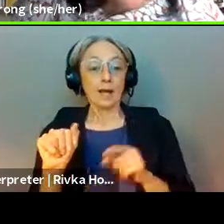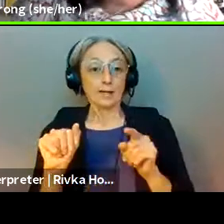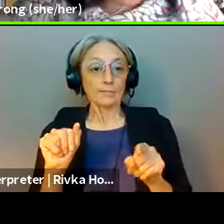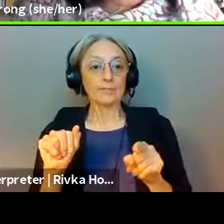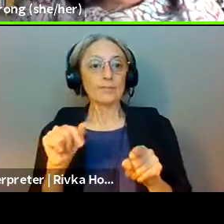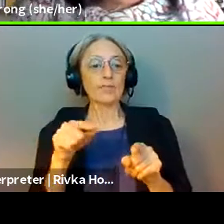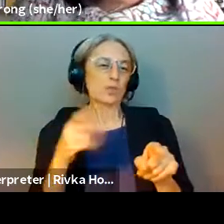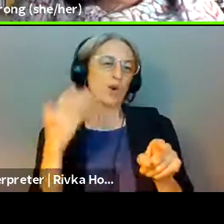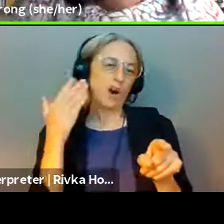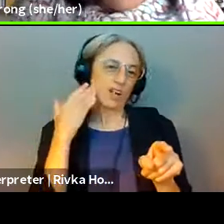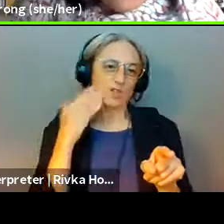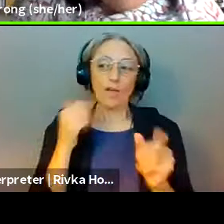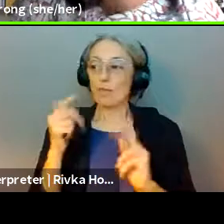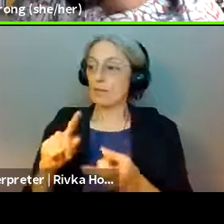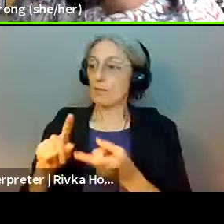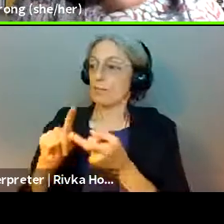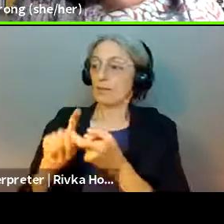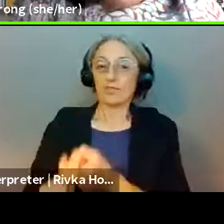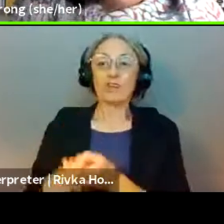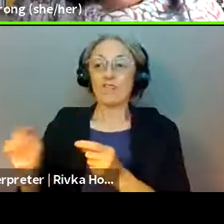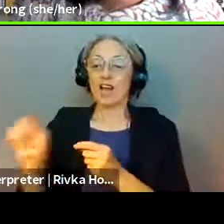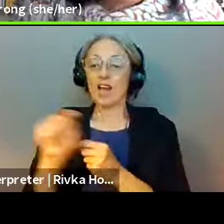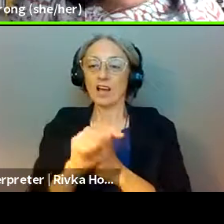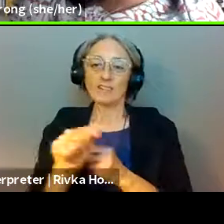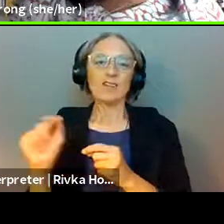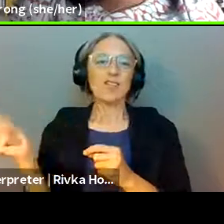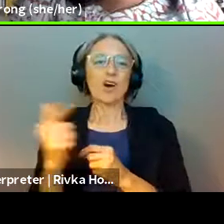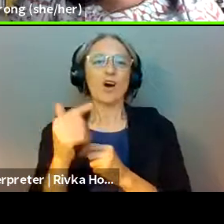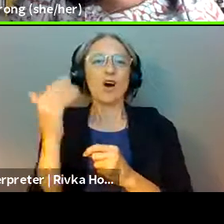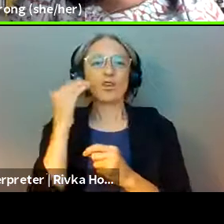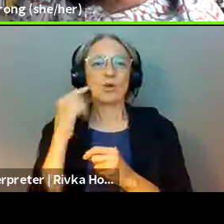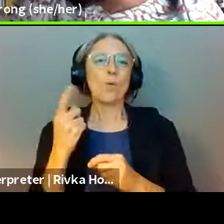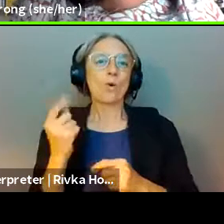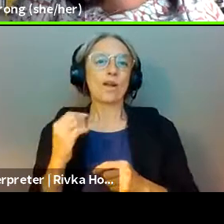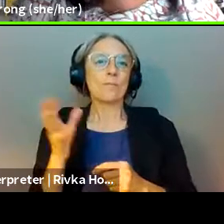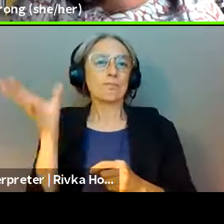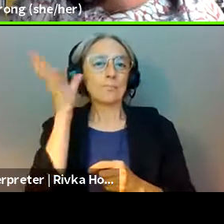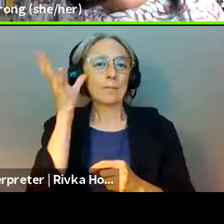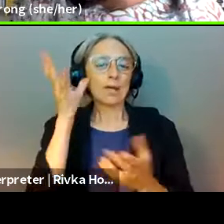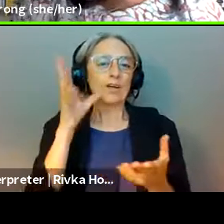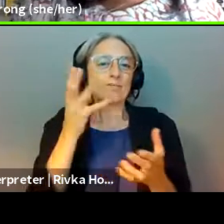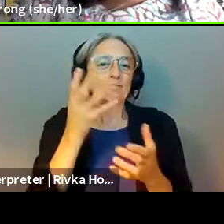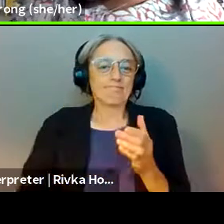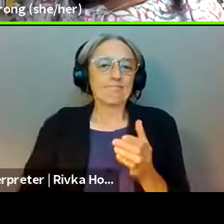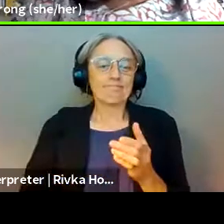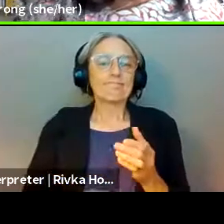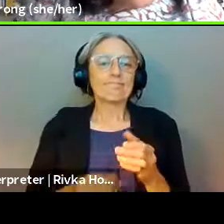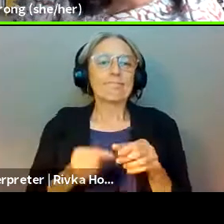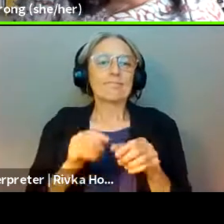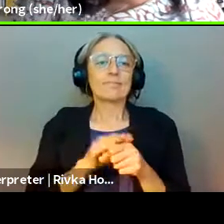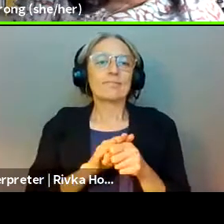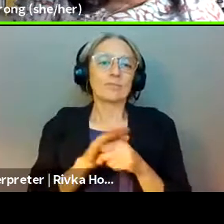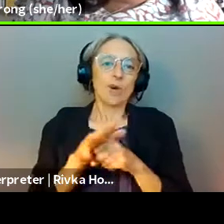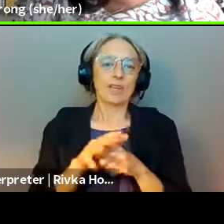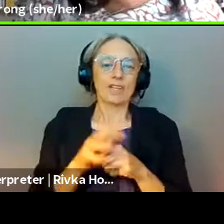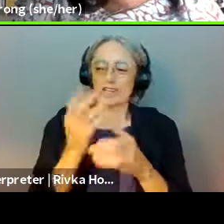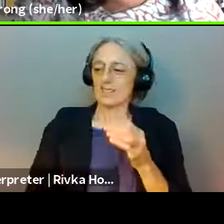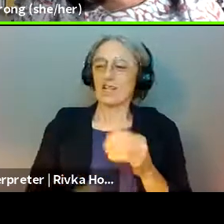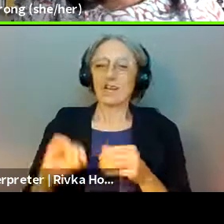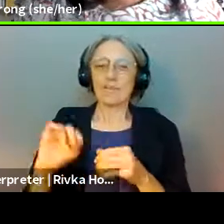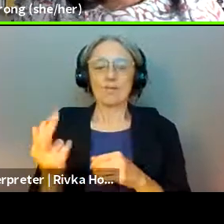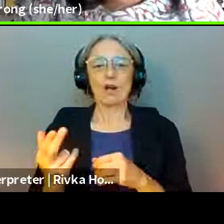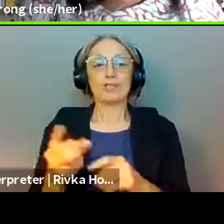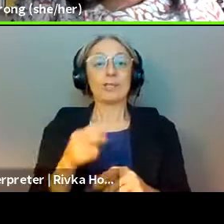me know, I lost a parent due to COVID. And my father died in March. He got COVID in